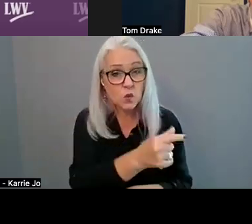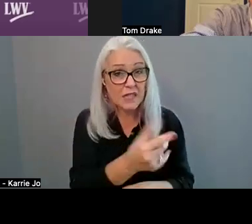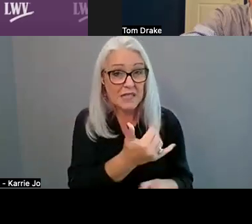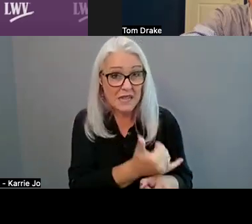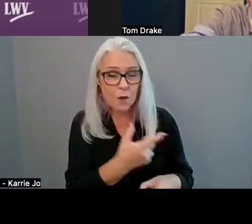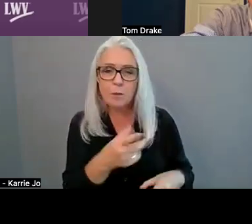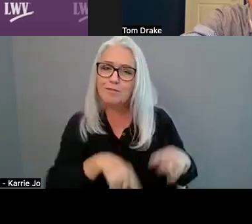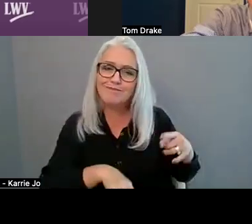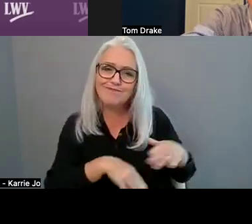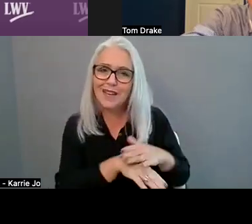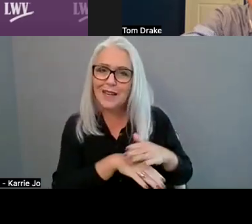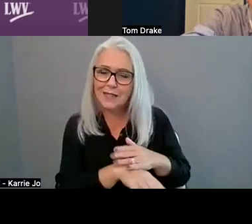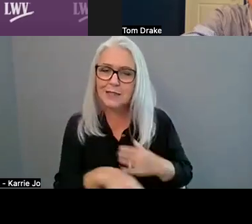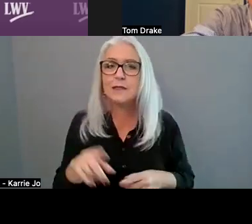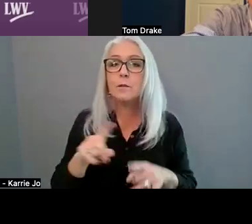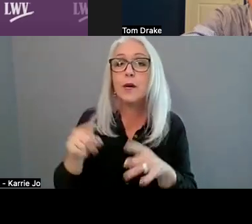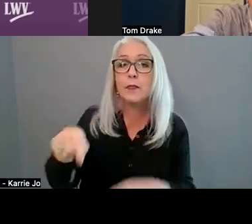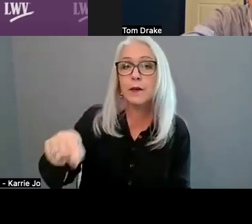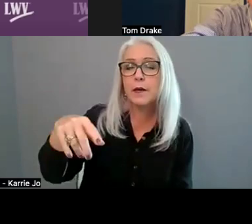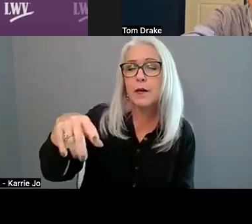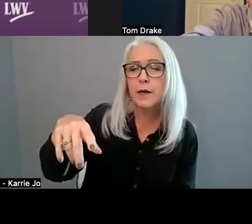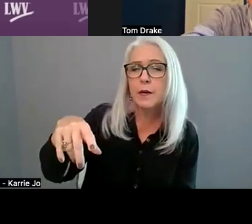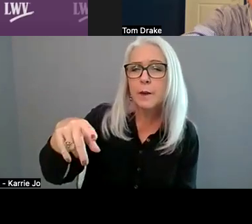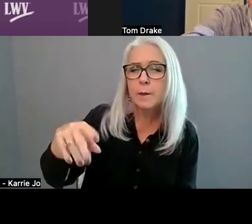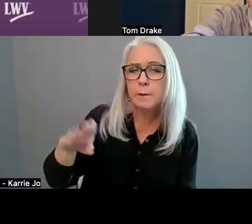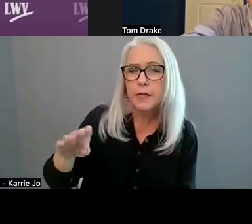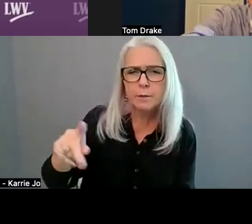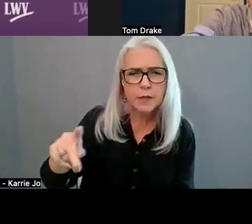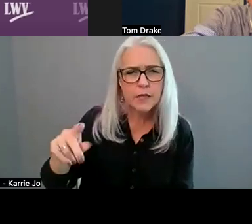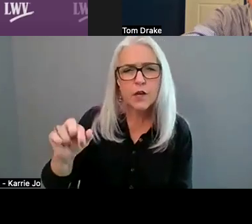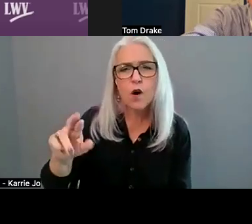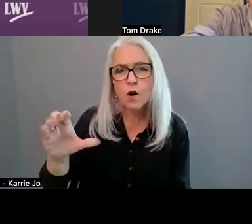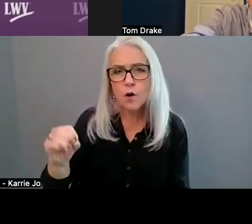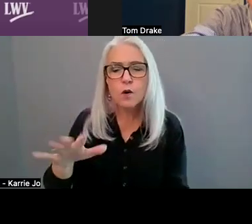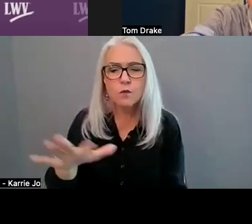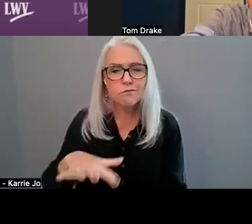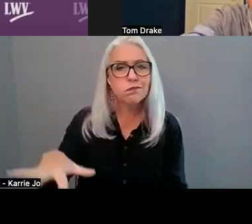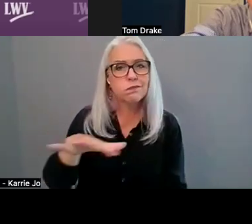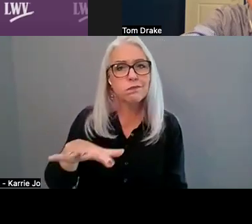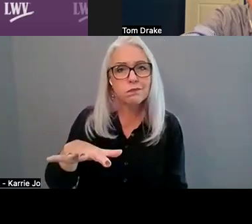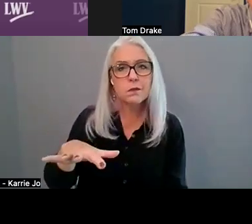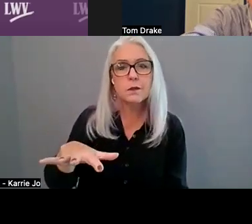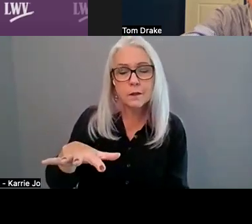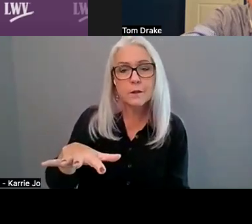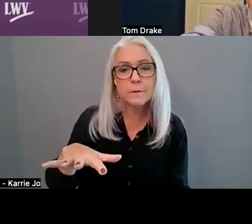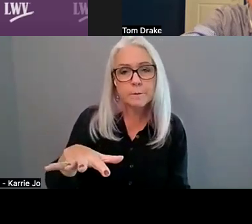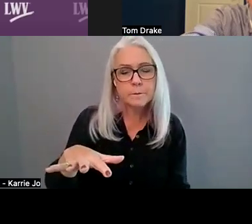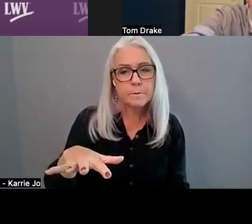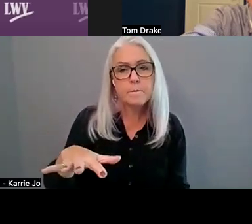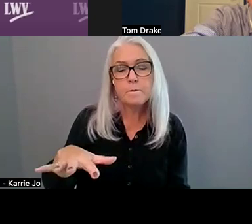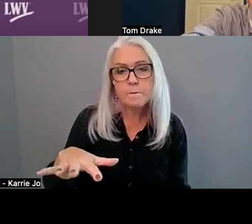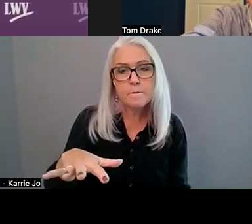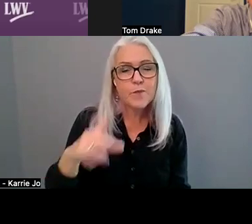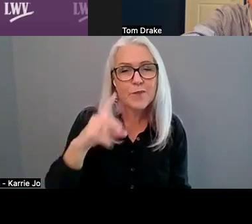now. The BP Arco site, they have a plan. They've submitted it to the DEC. It's about, I don't know,